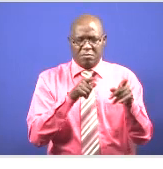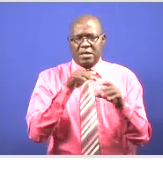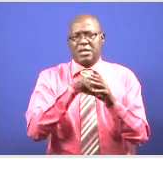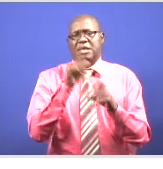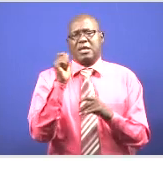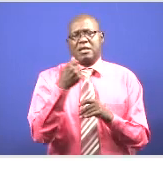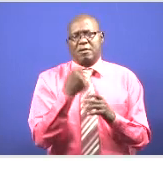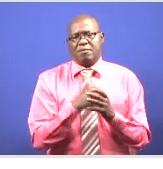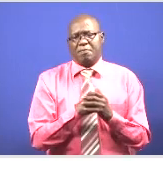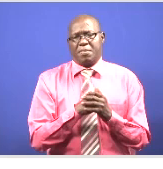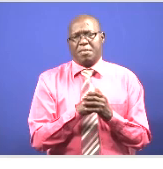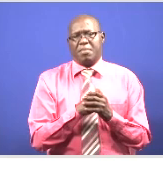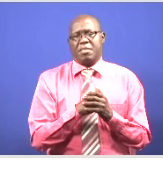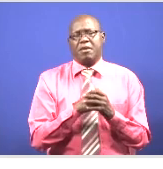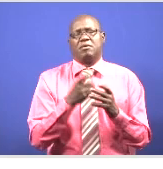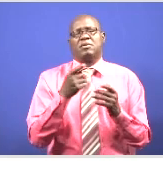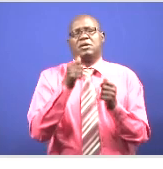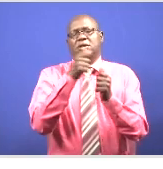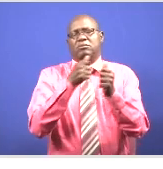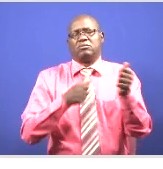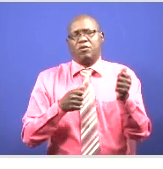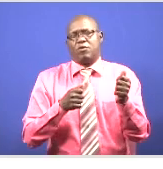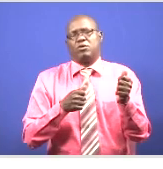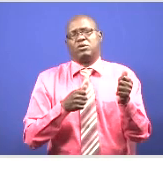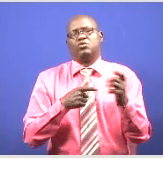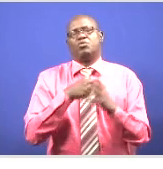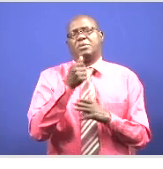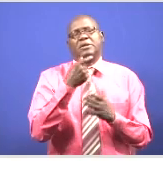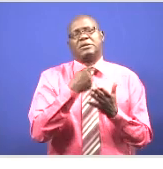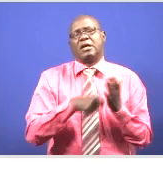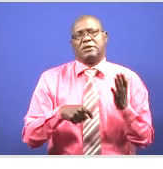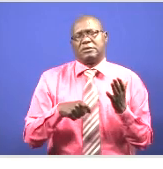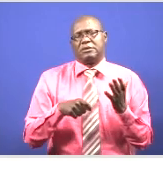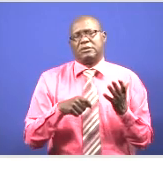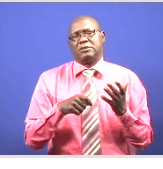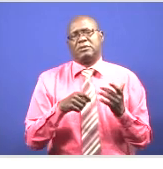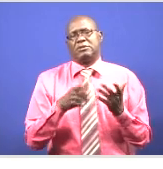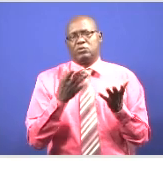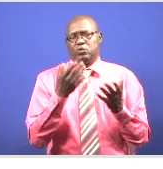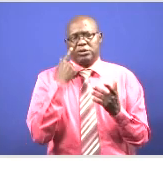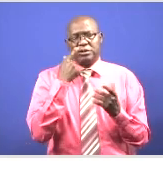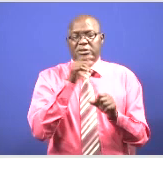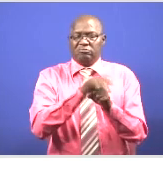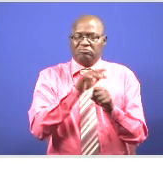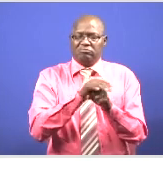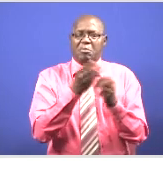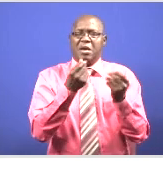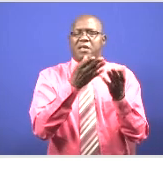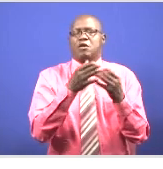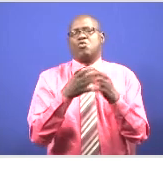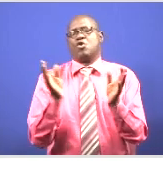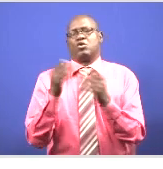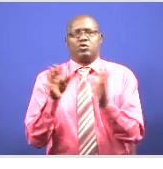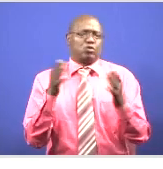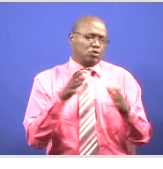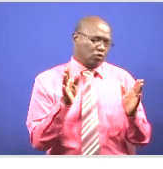tax, you know, that are evading pay, you know, and how much money as a country are we losing in